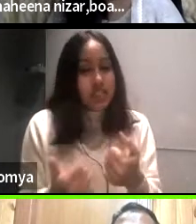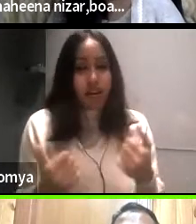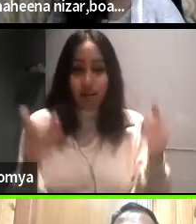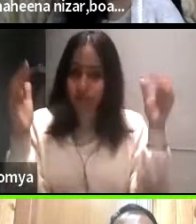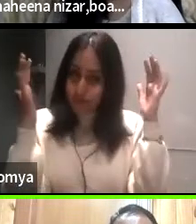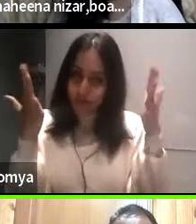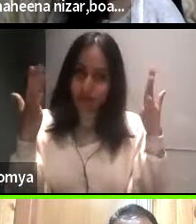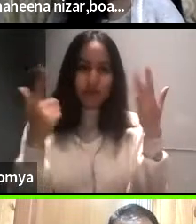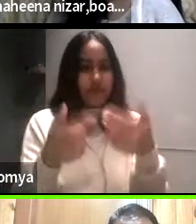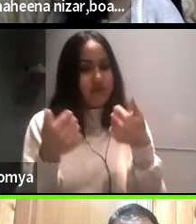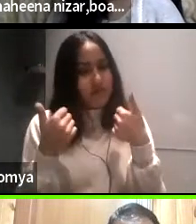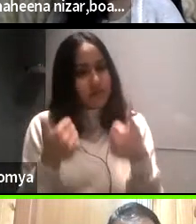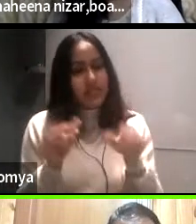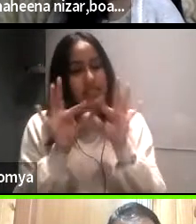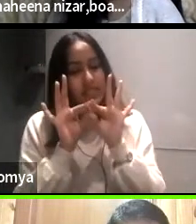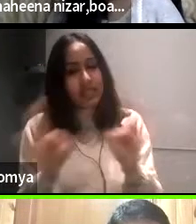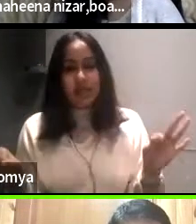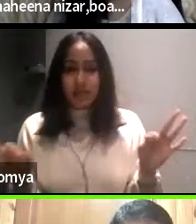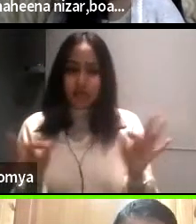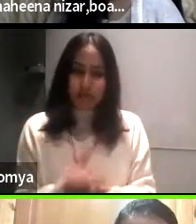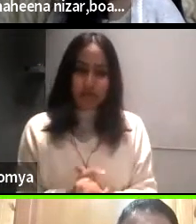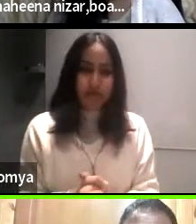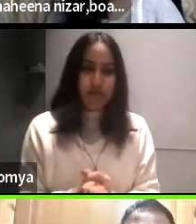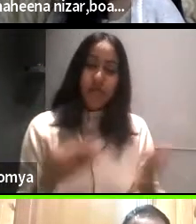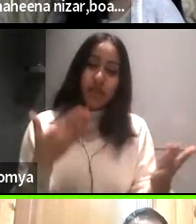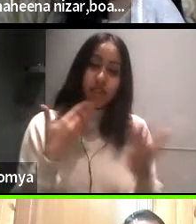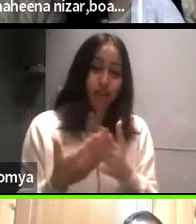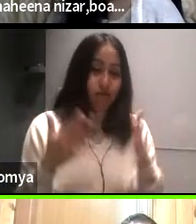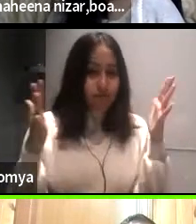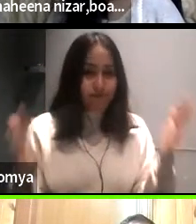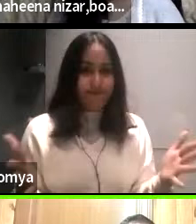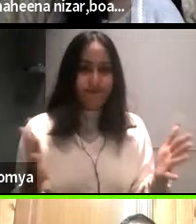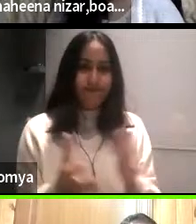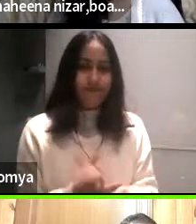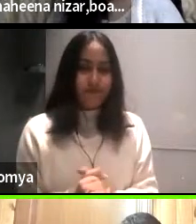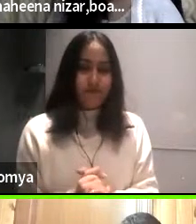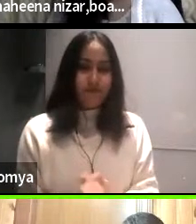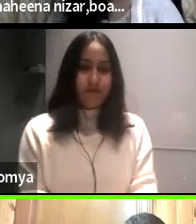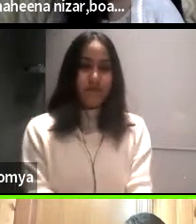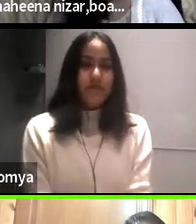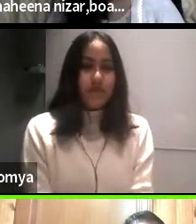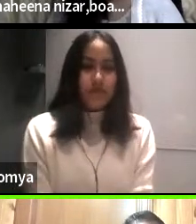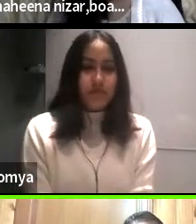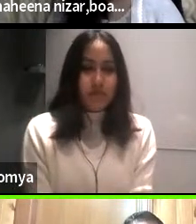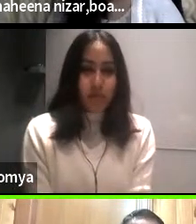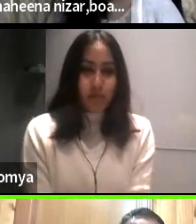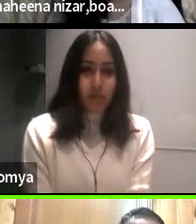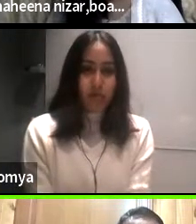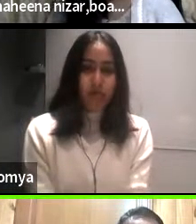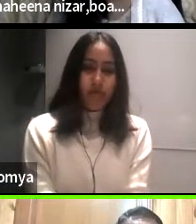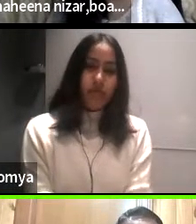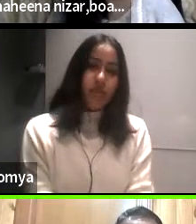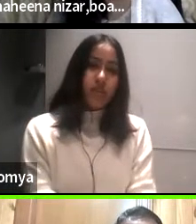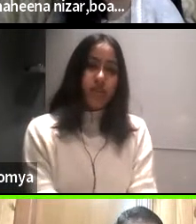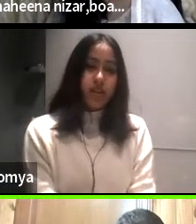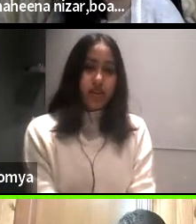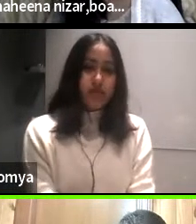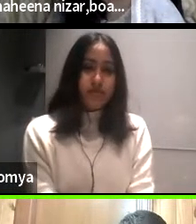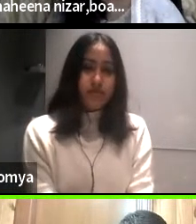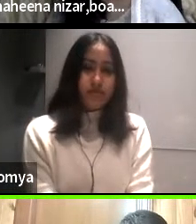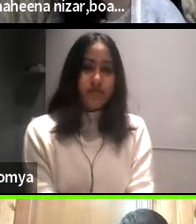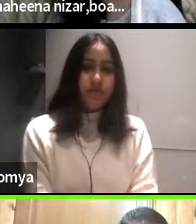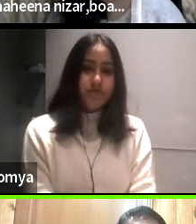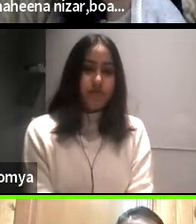simply brilliant manner. So Revati ji, thank you. Thank you. My next question is to